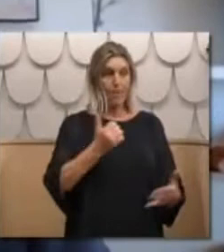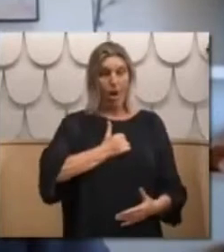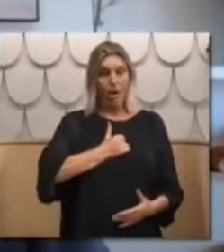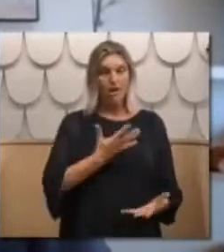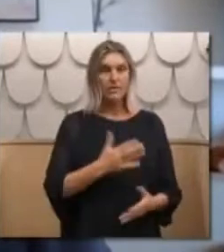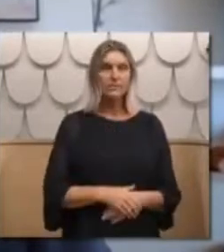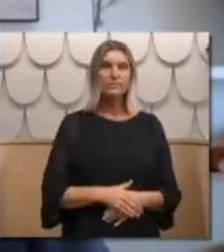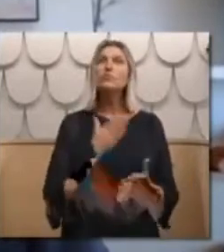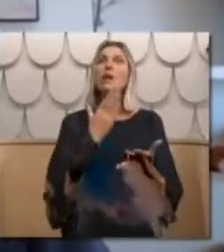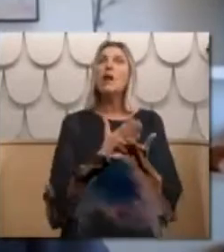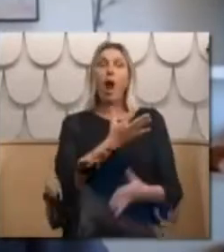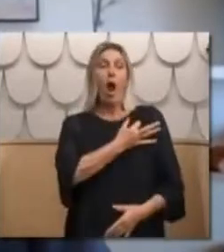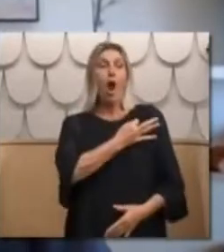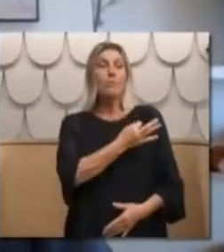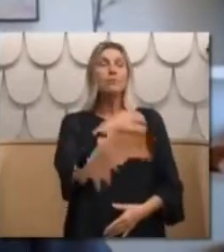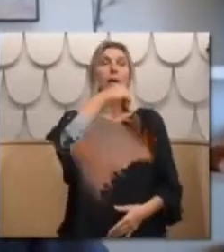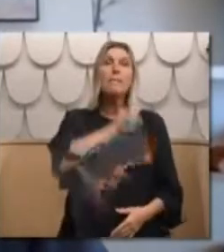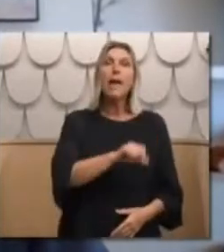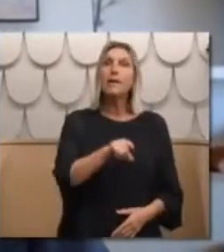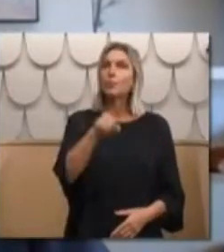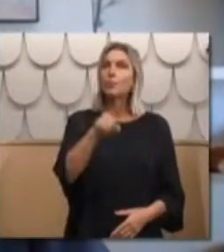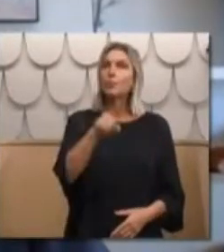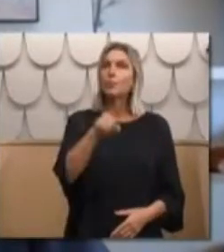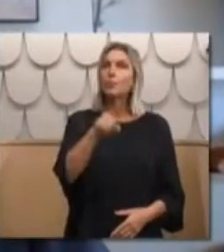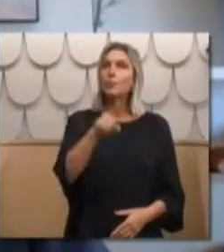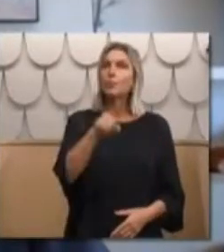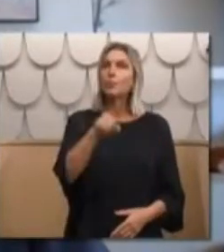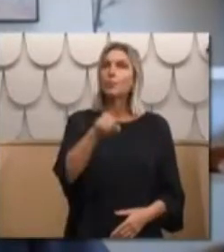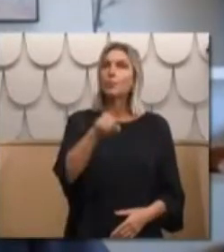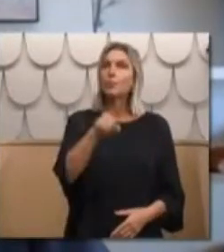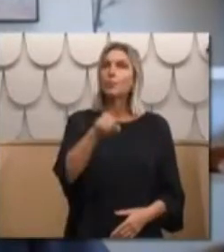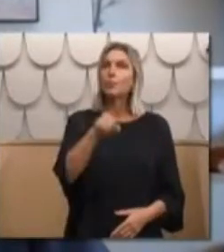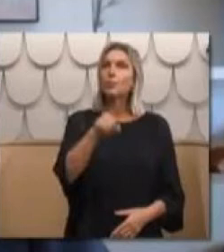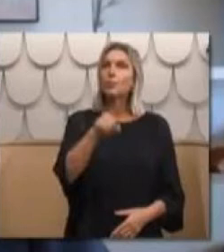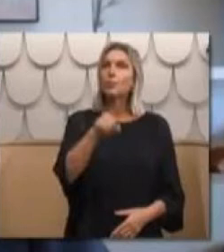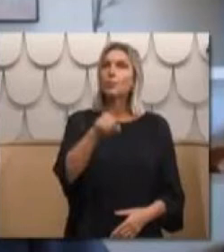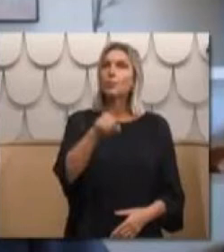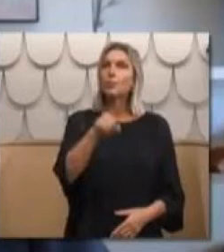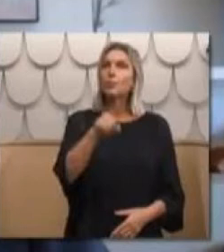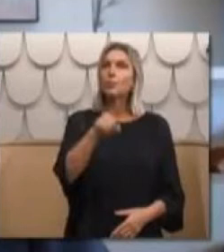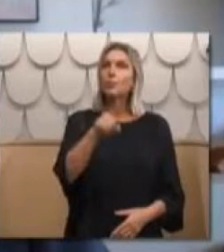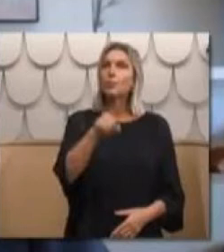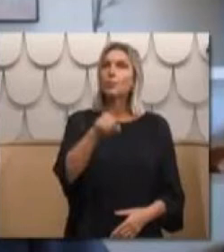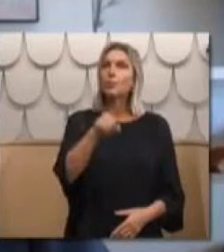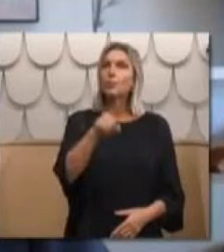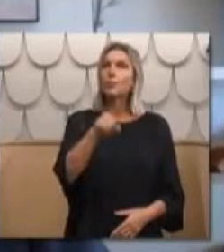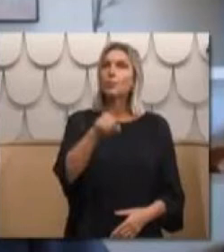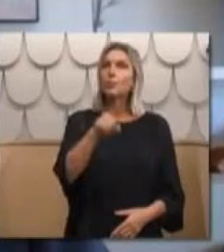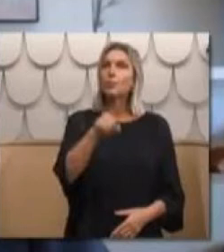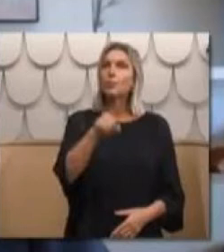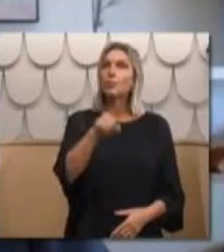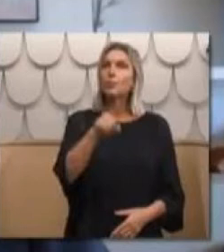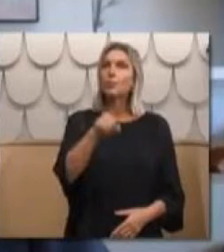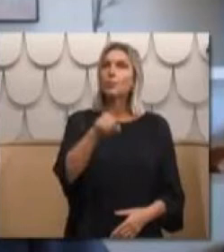The reality is that I represent a man incapable of instructing me. Exactly. Represents a man incapable